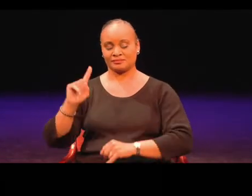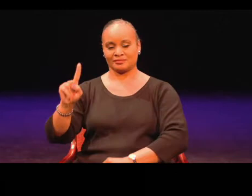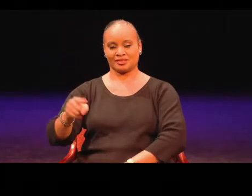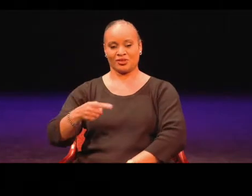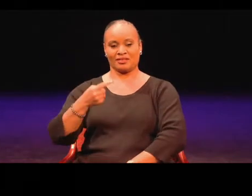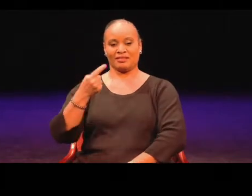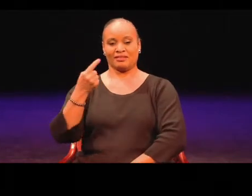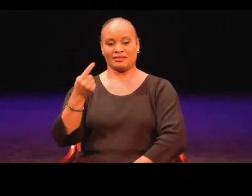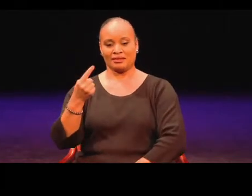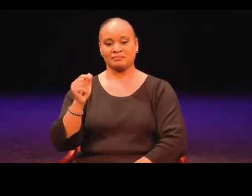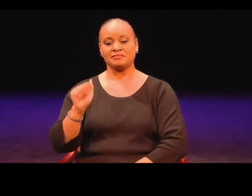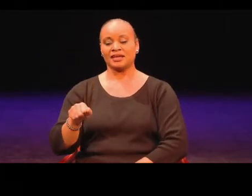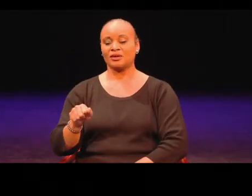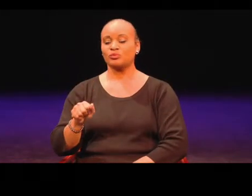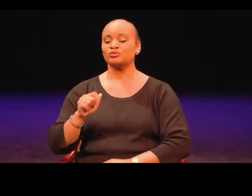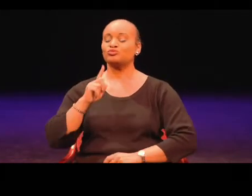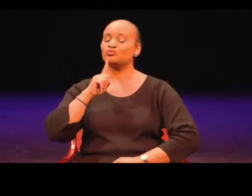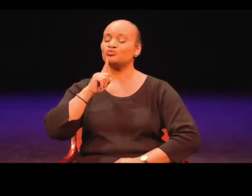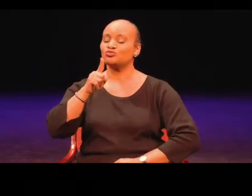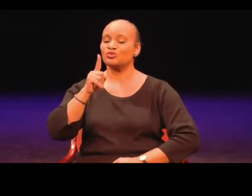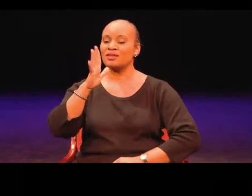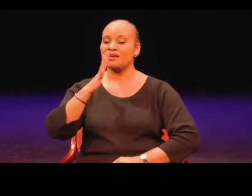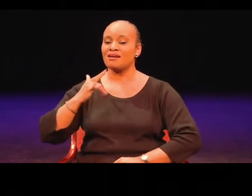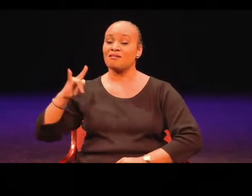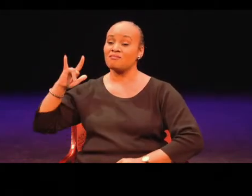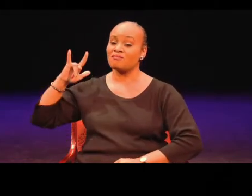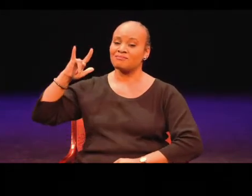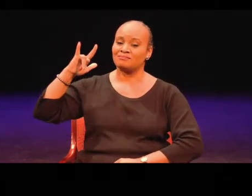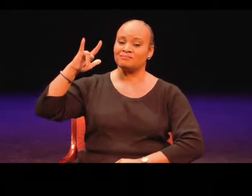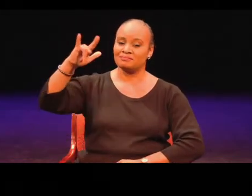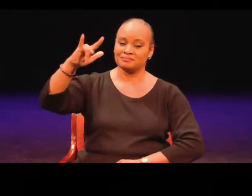Only then can we truly fly.